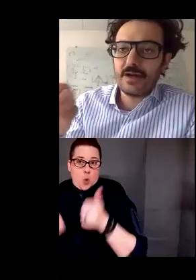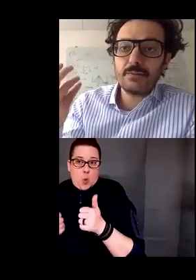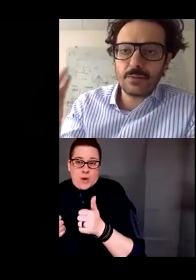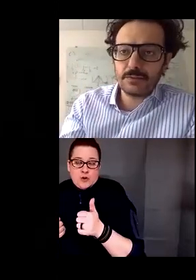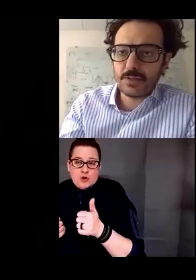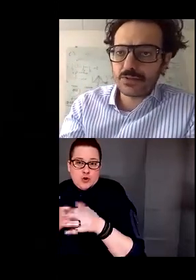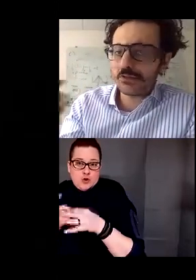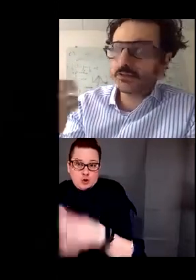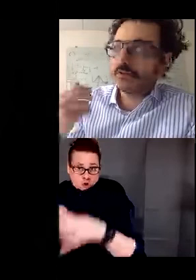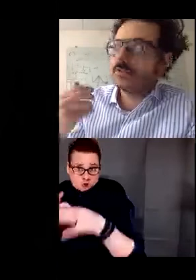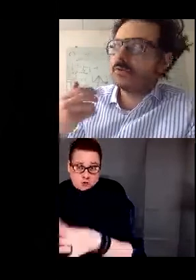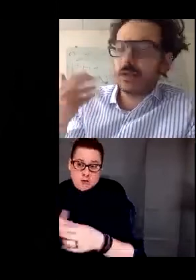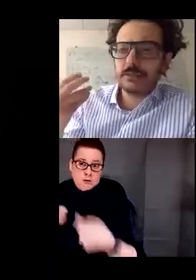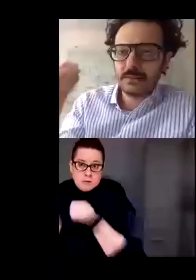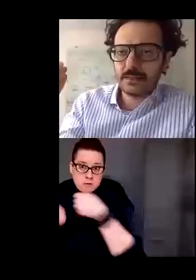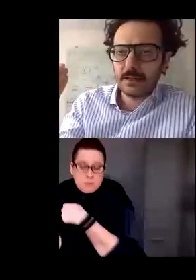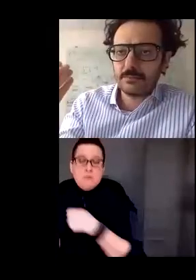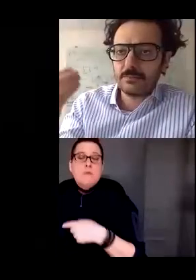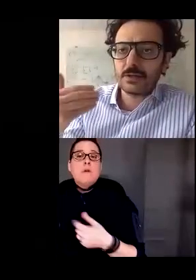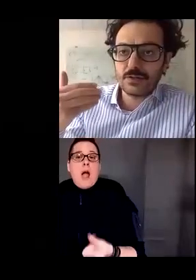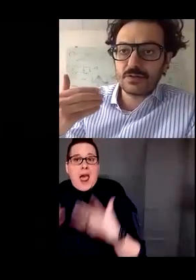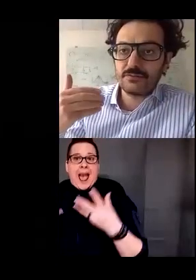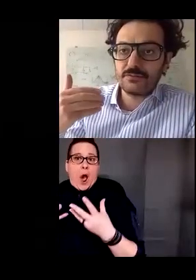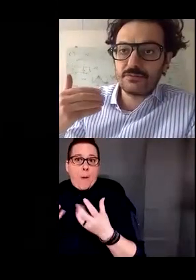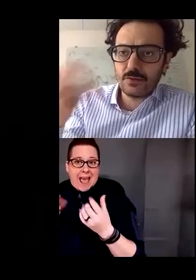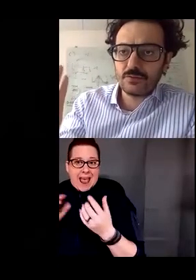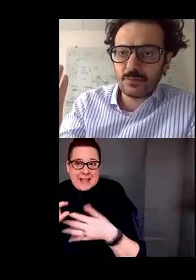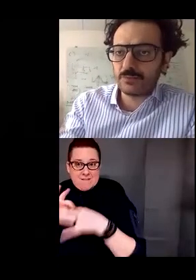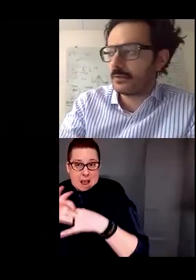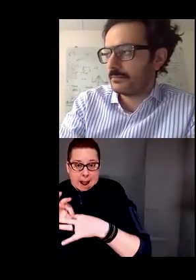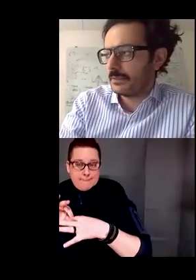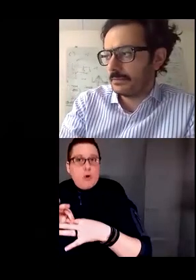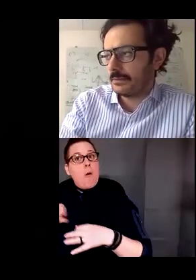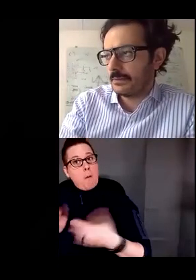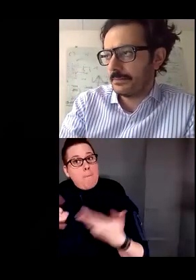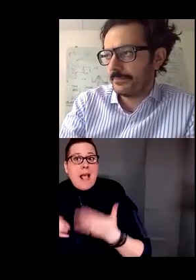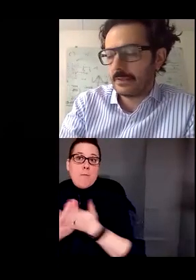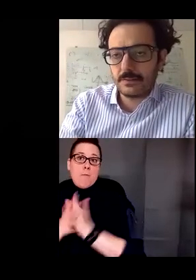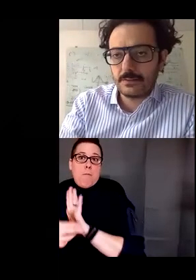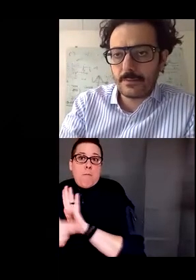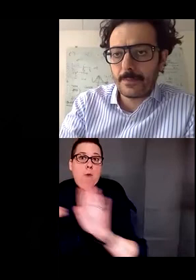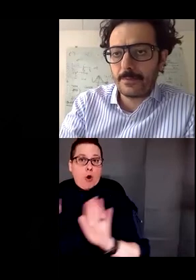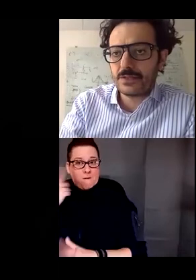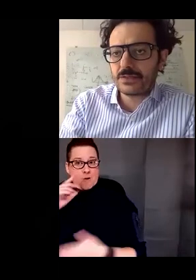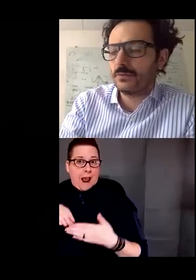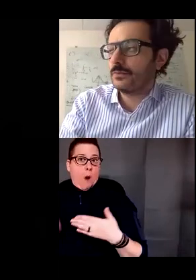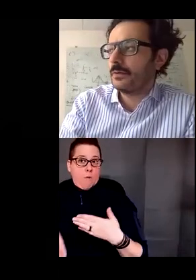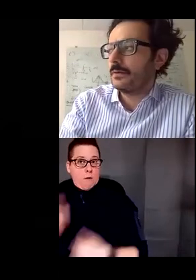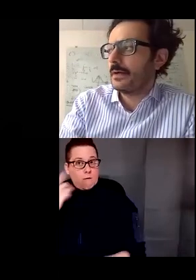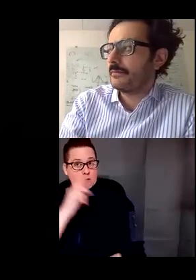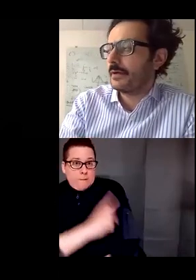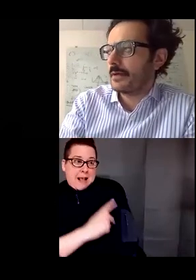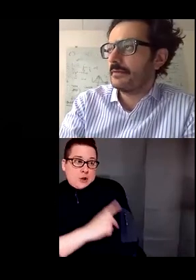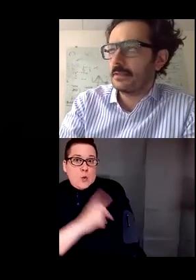the fiber bundle measure, could ultimately become markers of long-term outcome in patients who